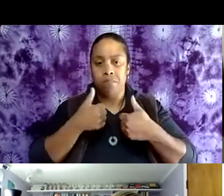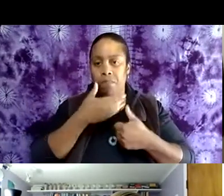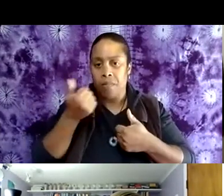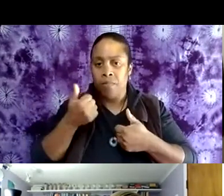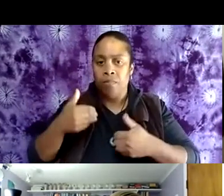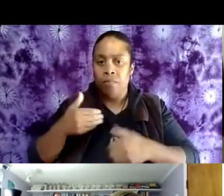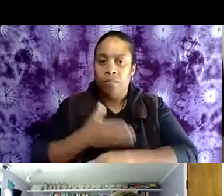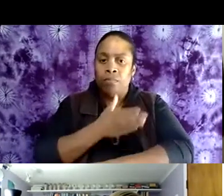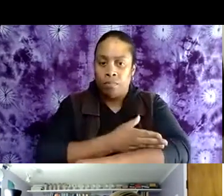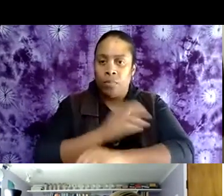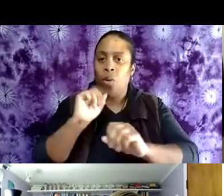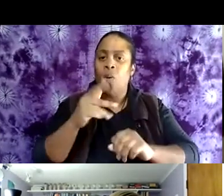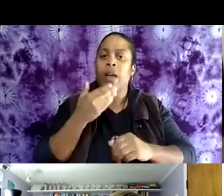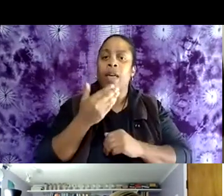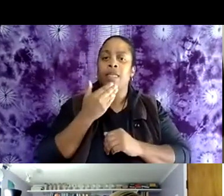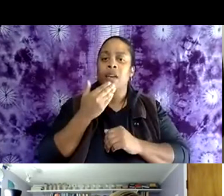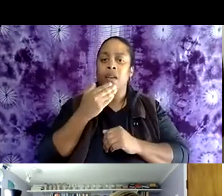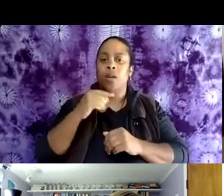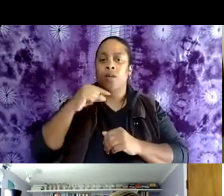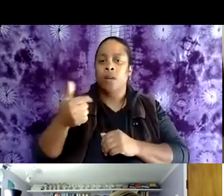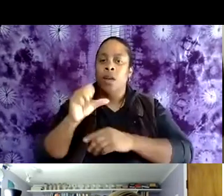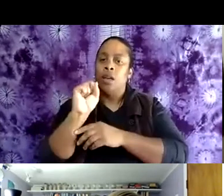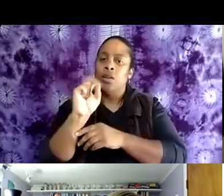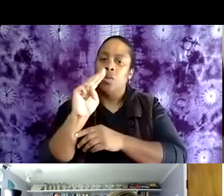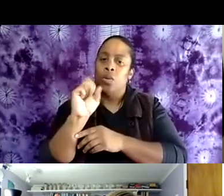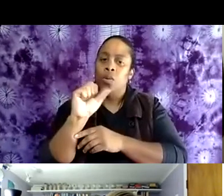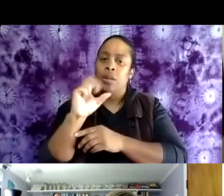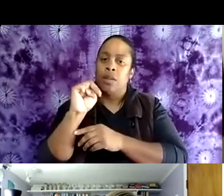Thank you, Audrey. All right, Susan, then Henry, and then Kendara.